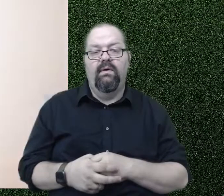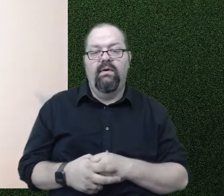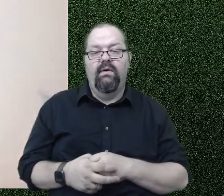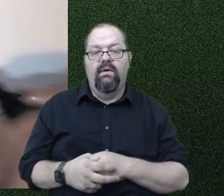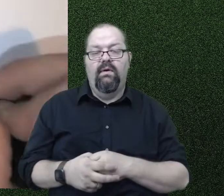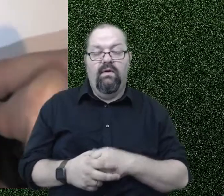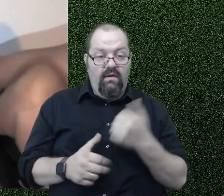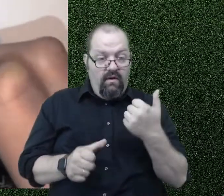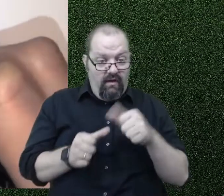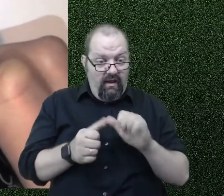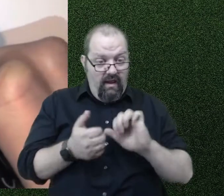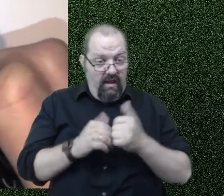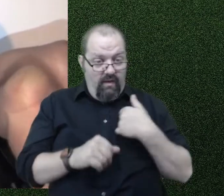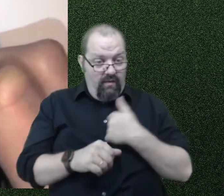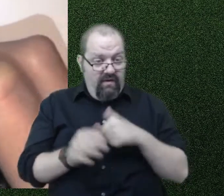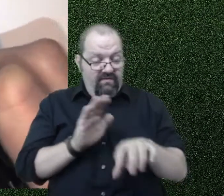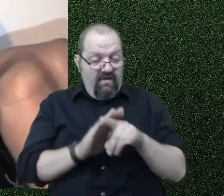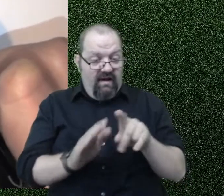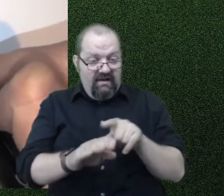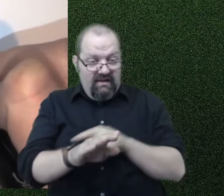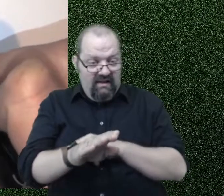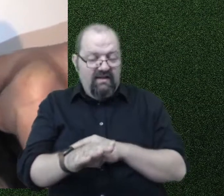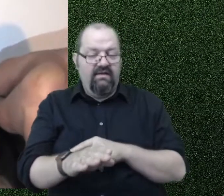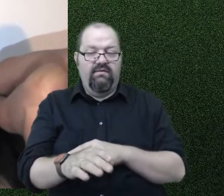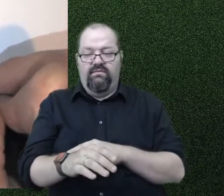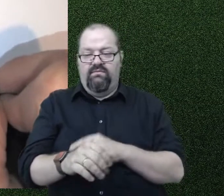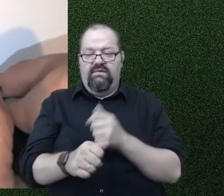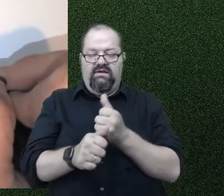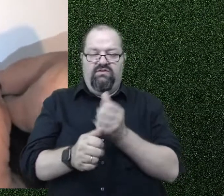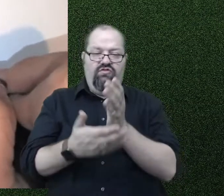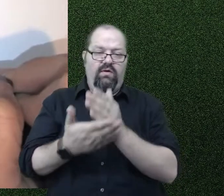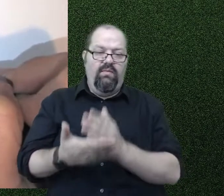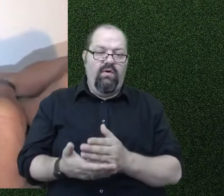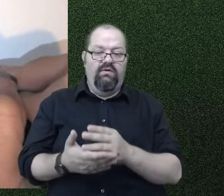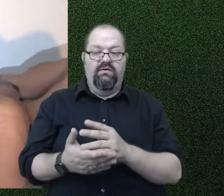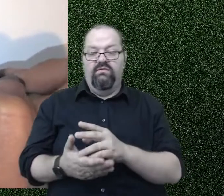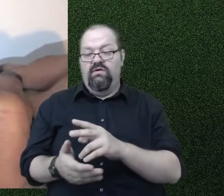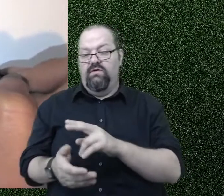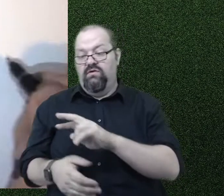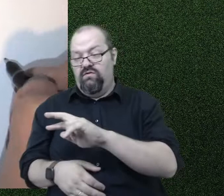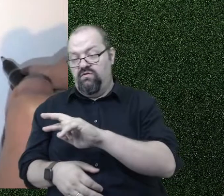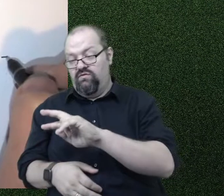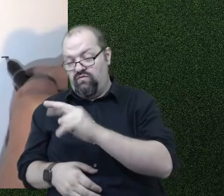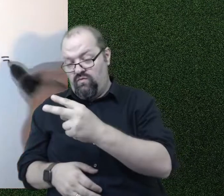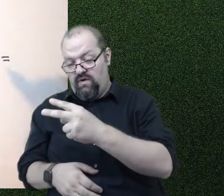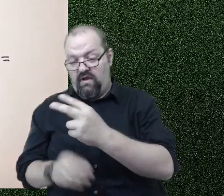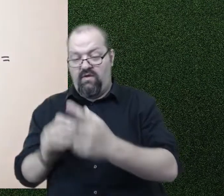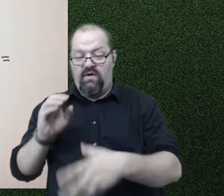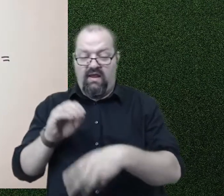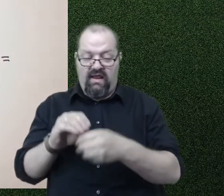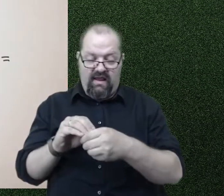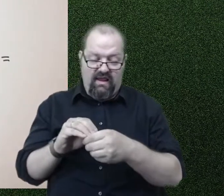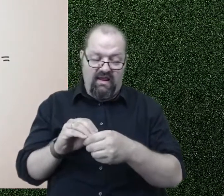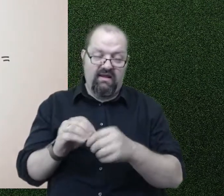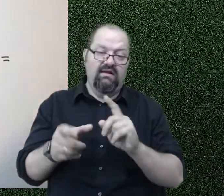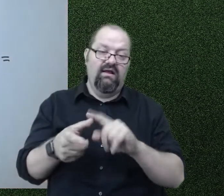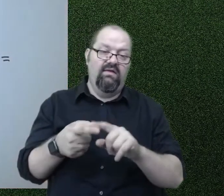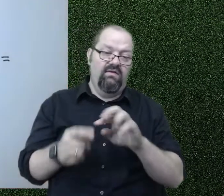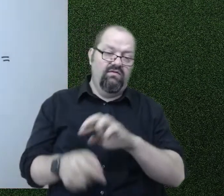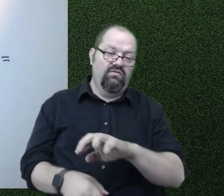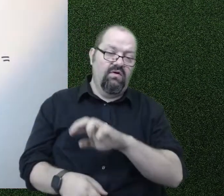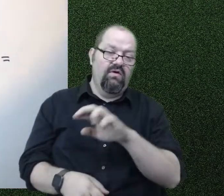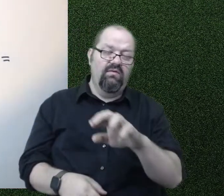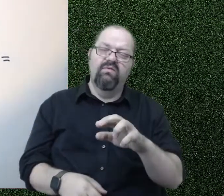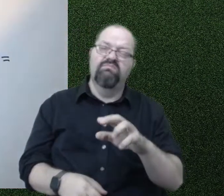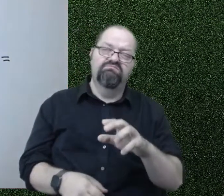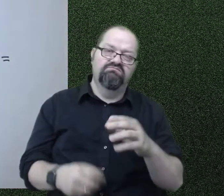Remember how we find length? We take the components, square them, add them, and take the square root. I would probably use a